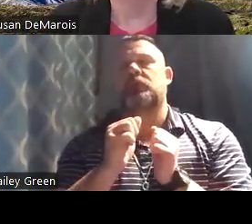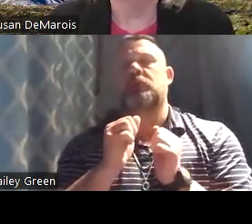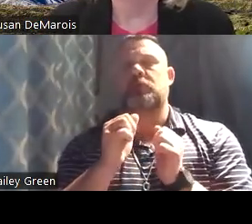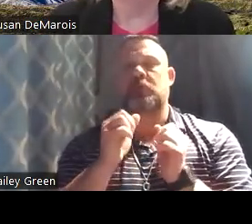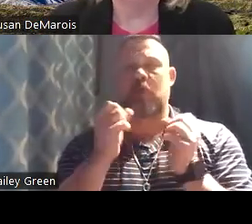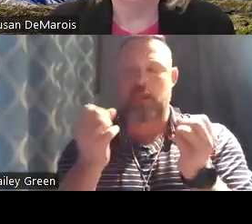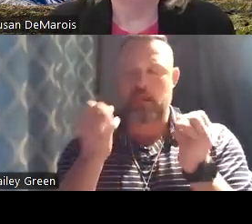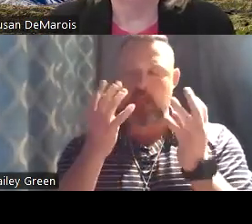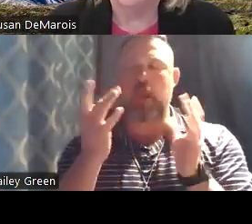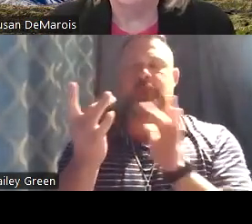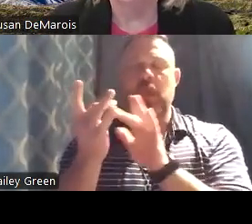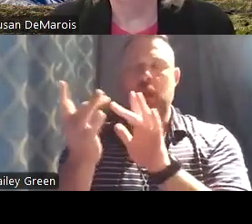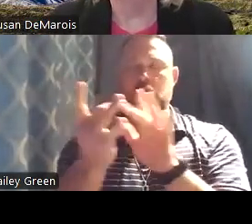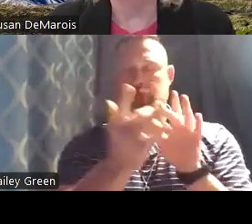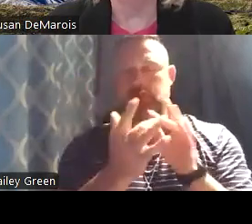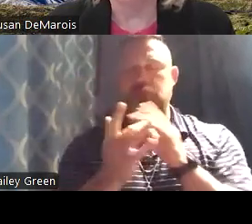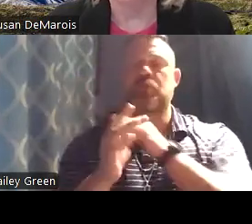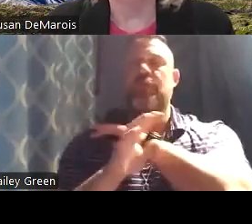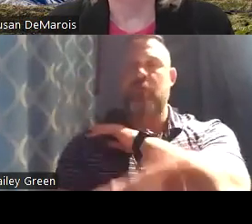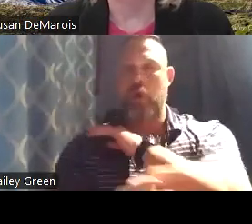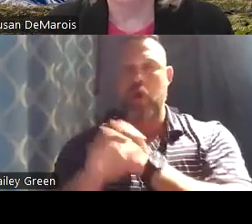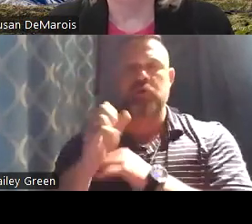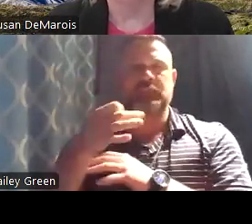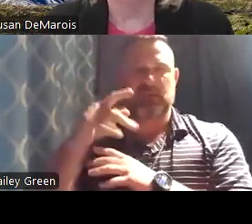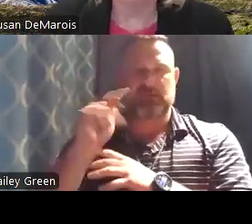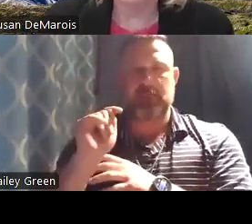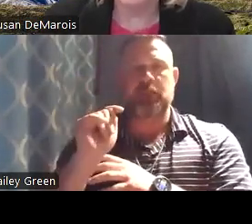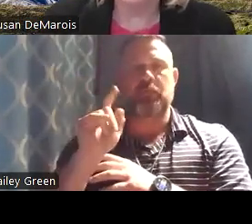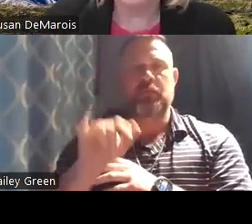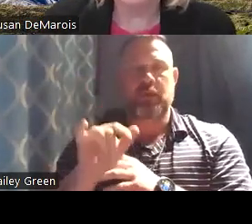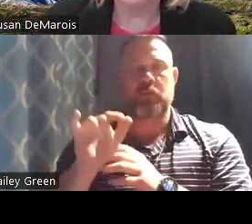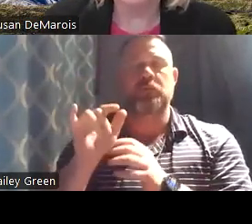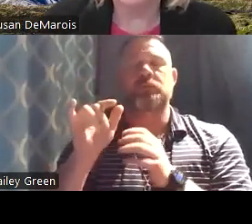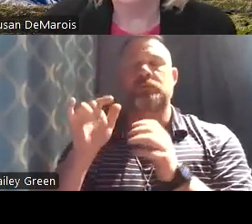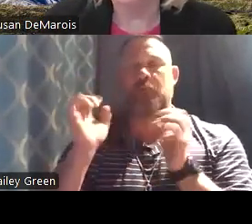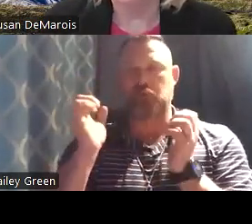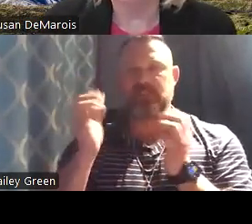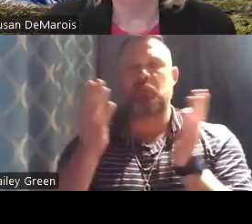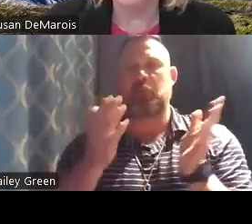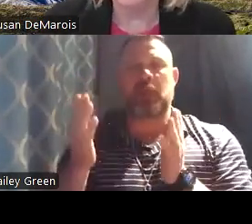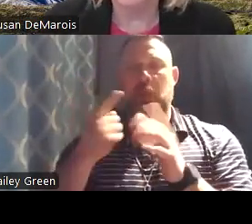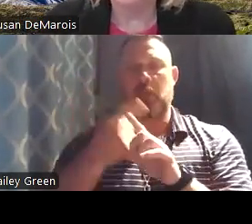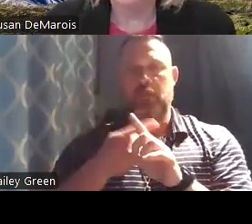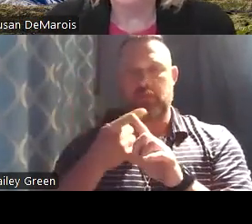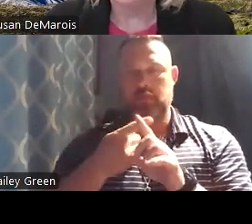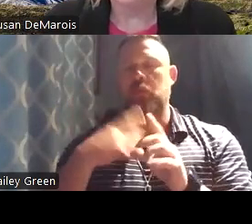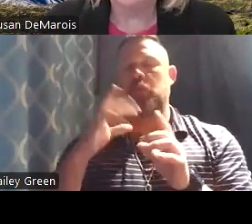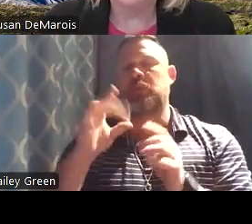got a lot of outreach in the fall and September, which was Disaster Preparedness Month. We did some